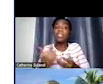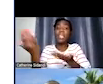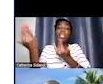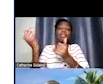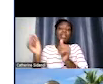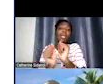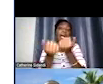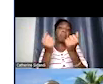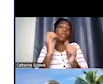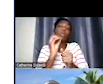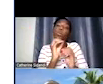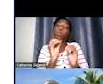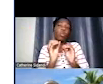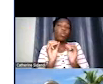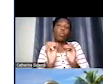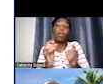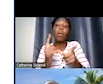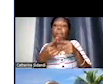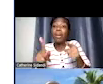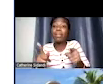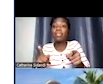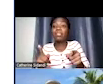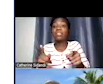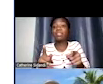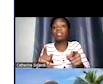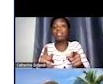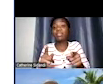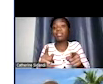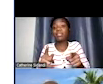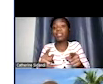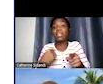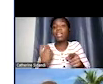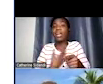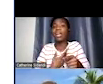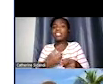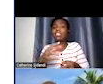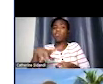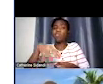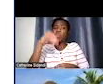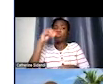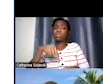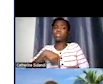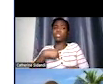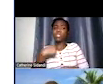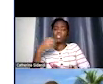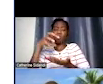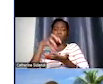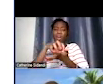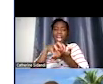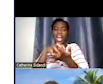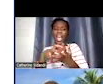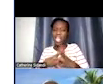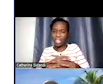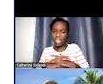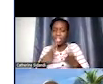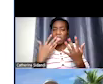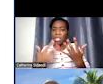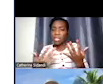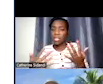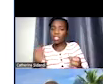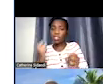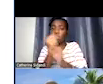happen. And we find we are in a situation whereby things are not going in the right